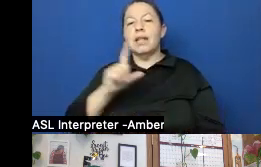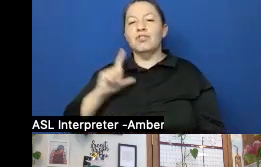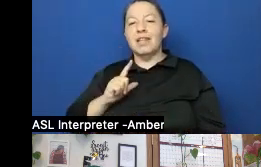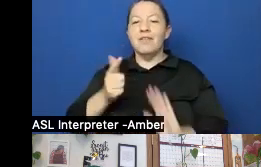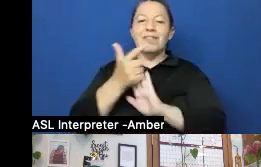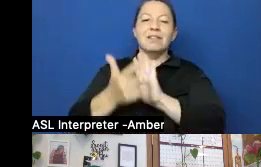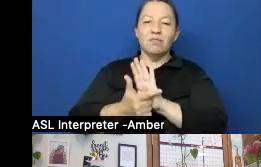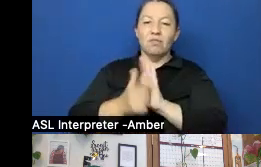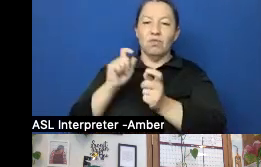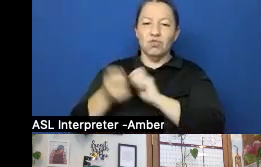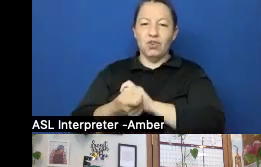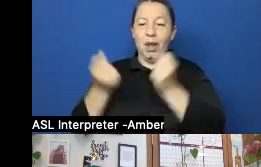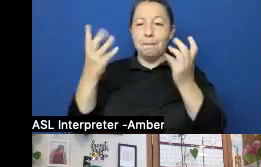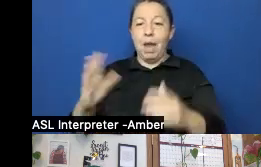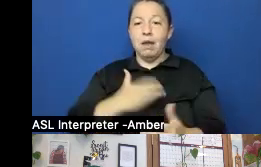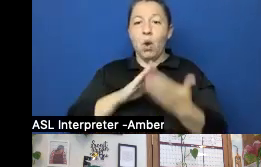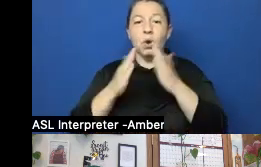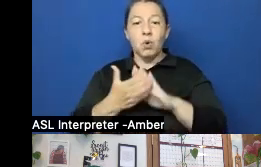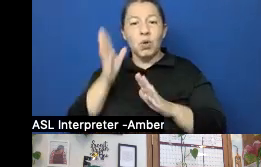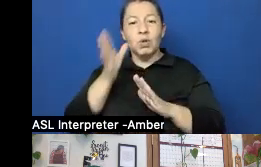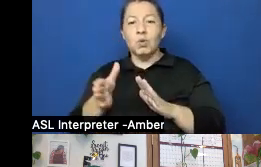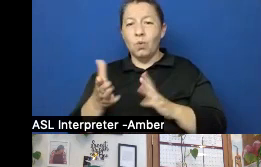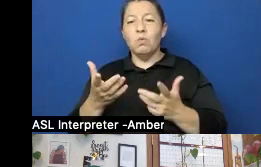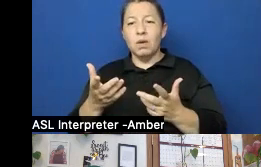of our communities will move to do things different